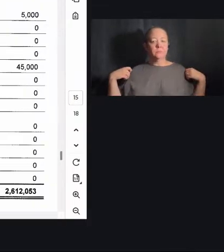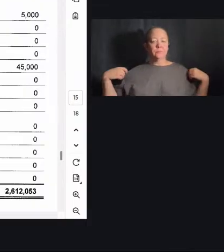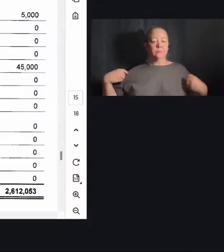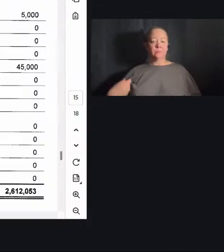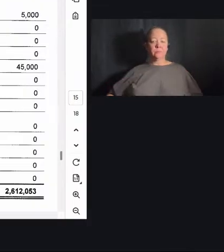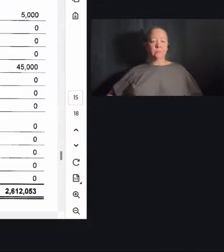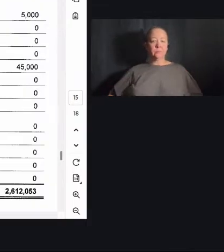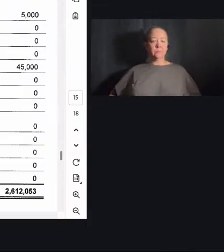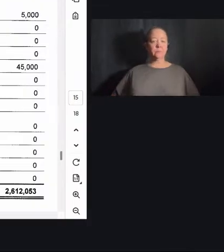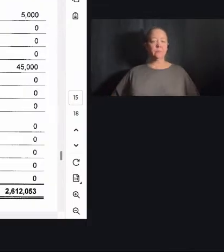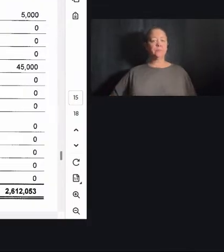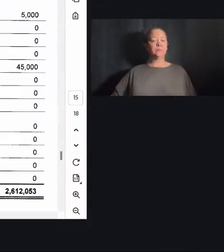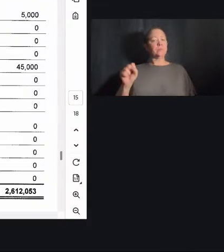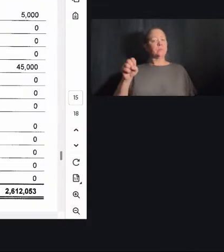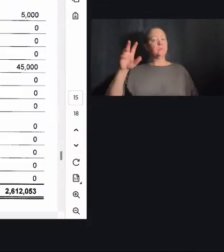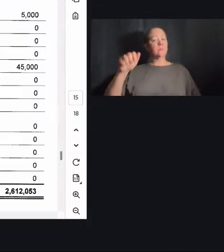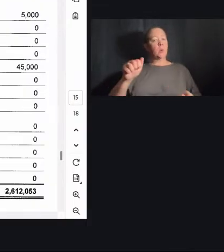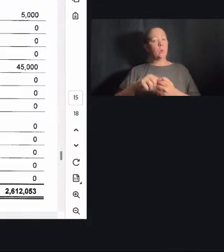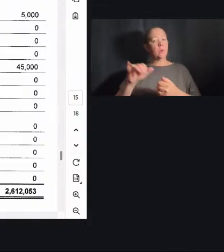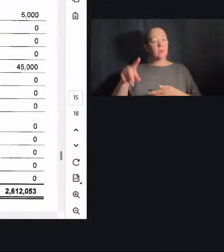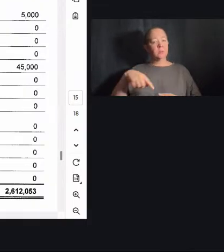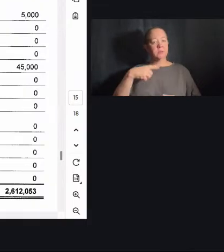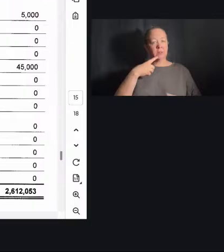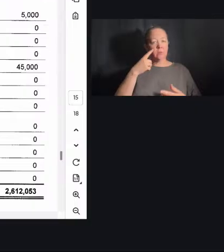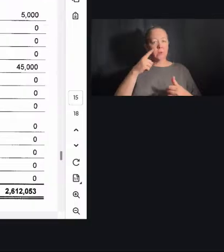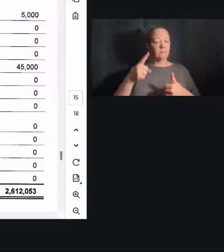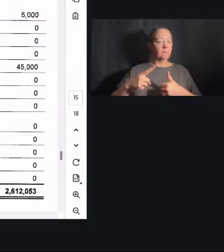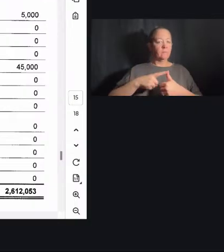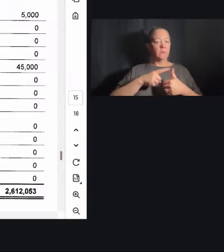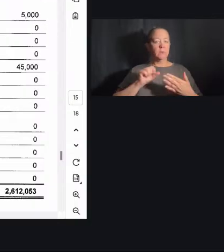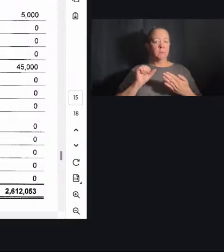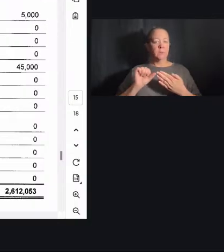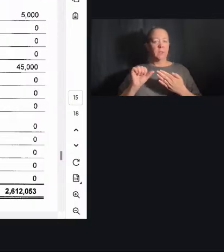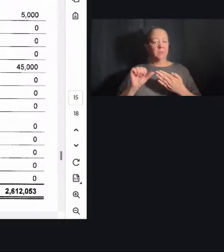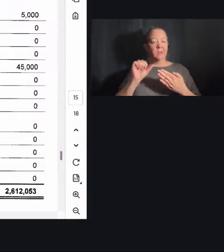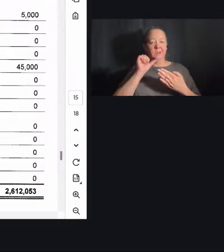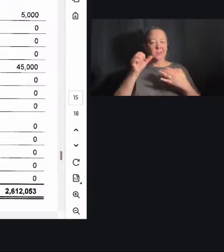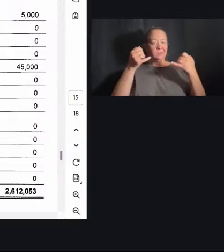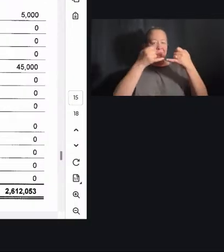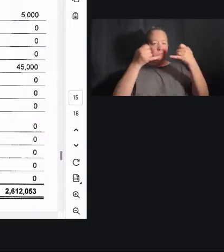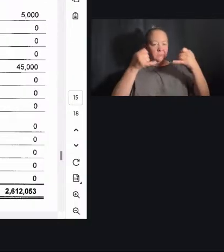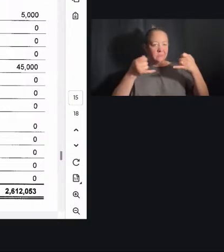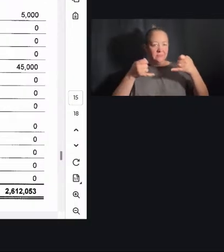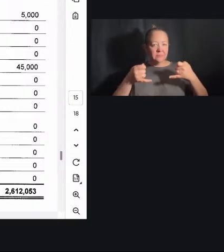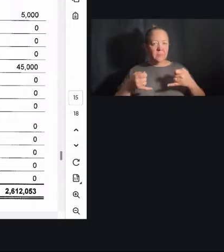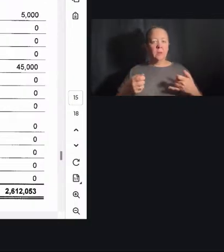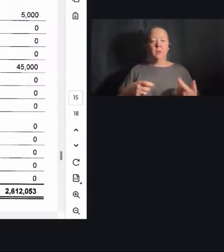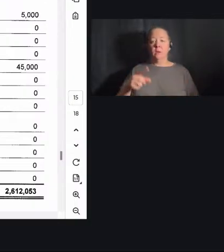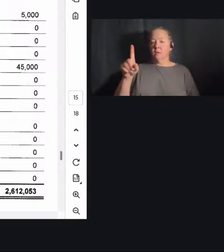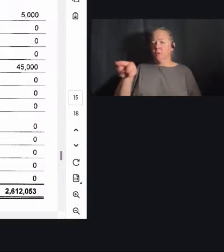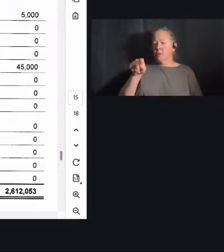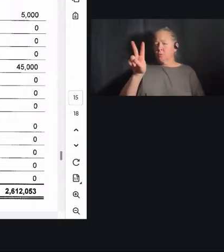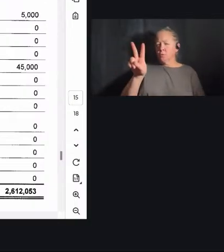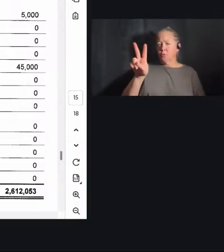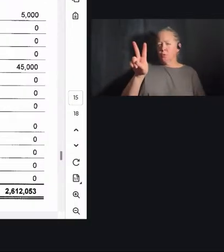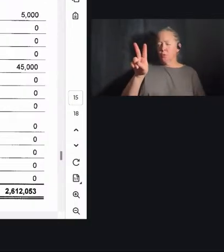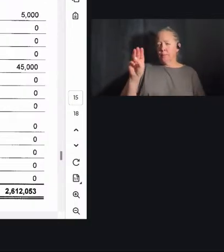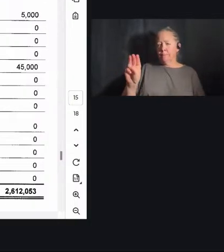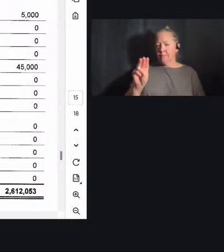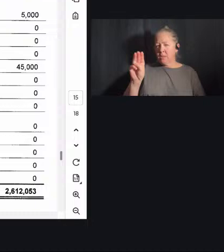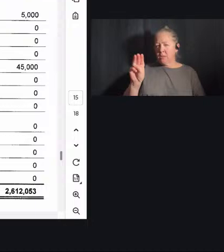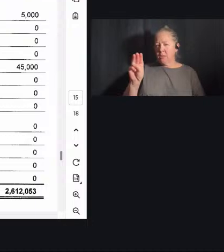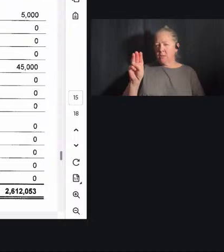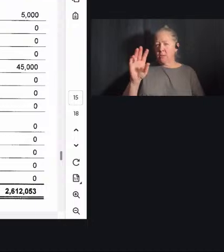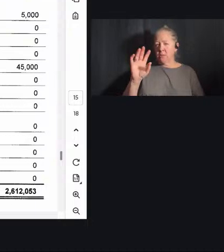So with respect to the first page, I didn't go line by line, but I did try to point out. The $2,612,000, that's the